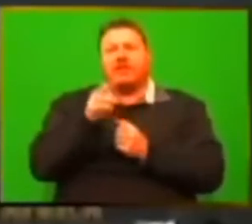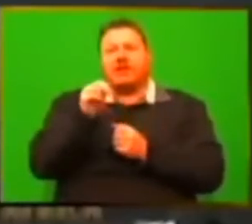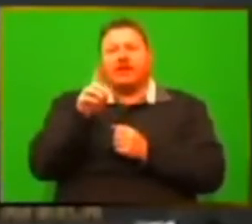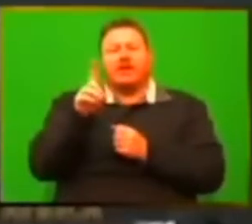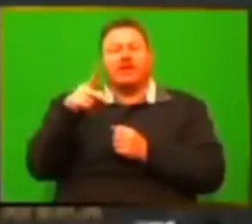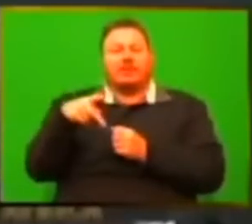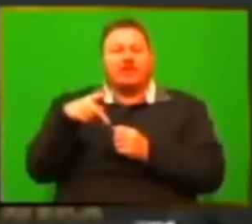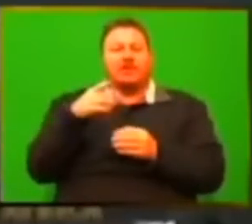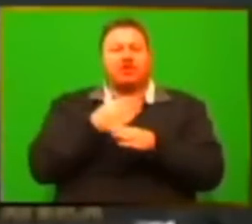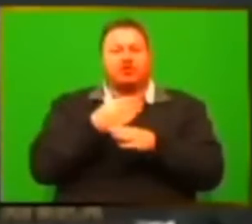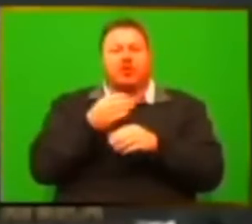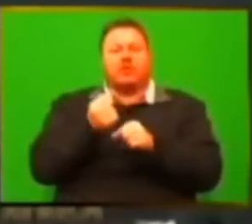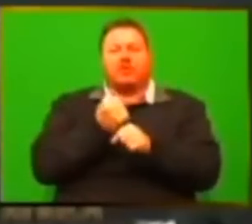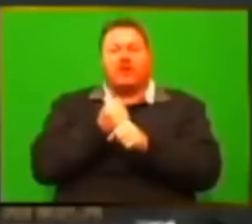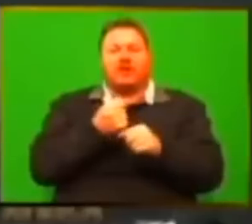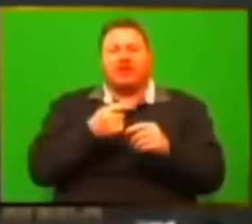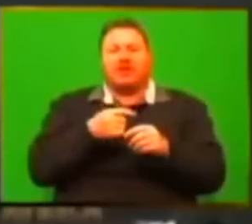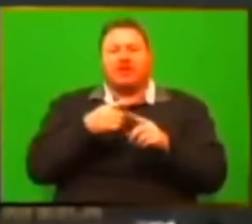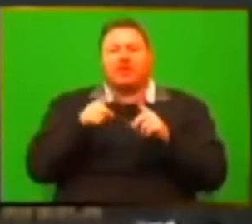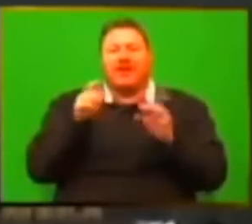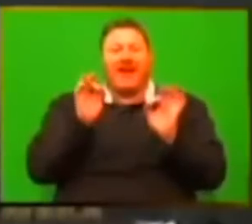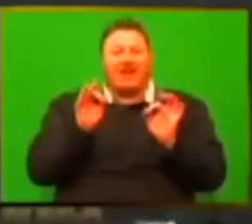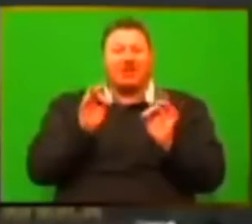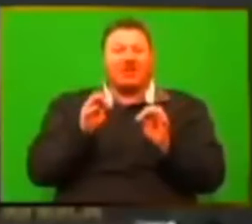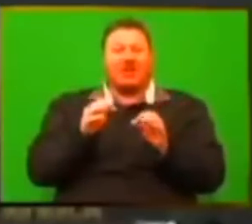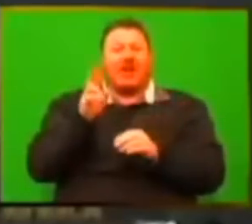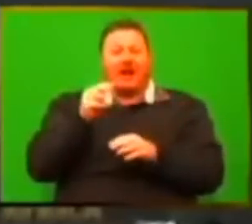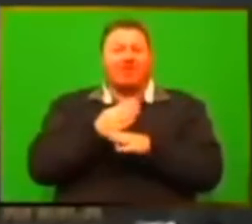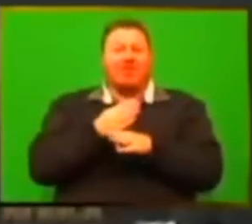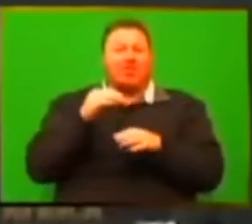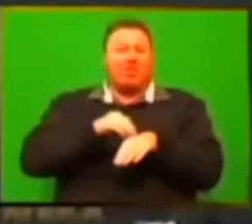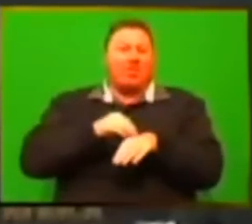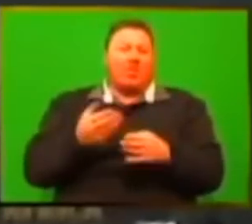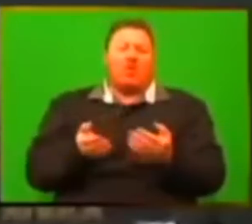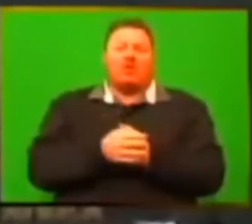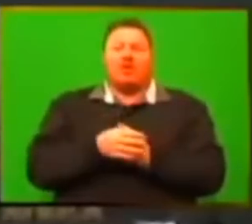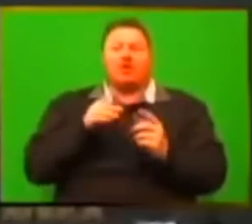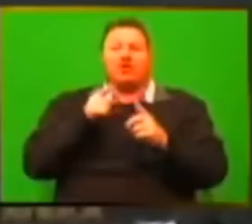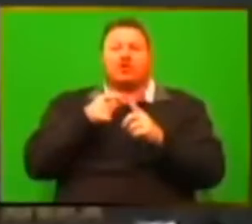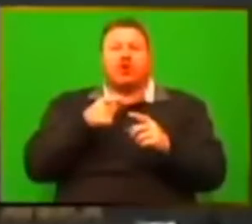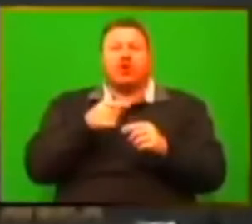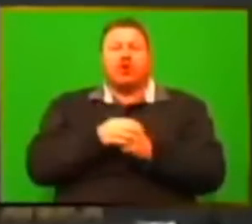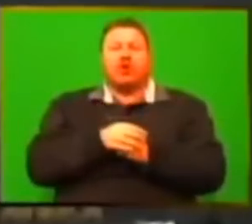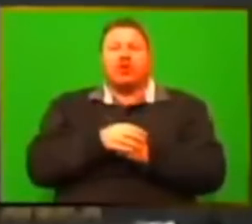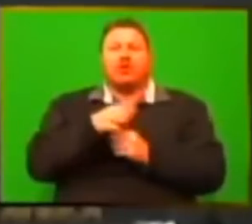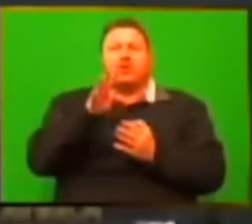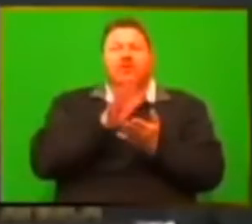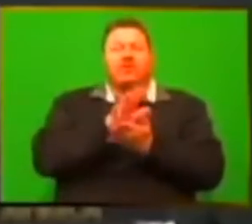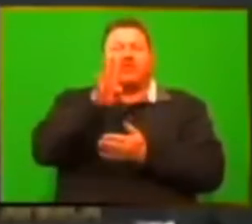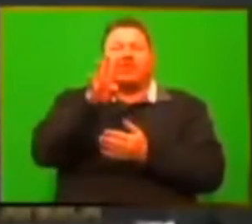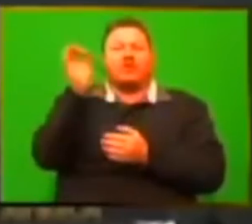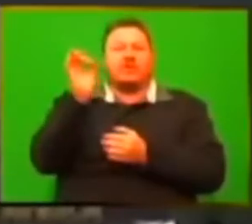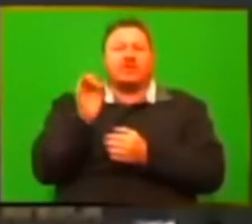certain number of jobs, but joblessness has increased. The NDP target was to reduce unemployment by 14%